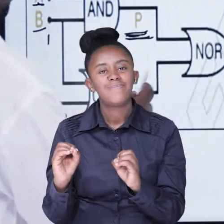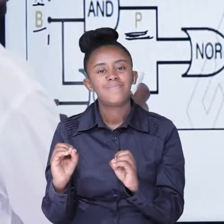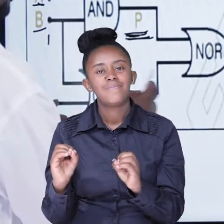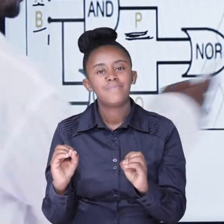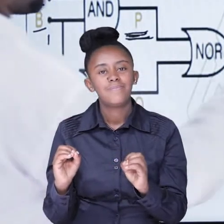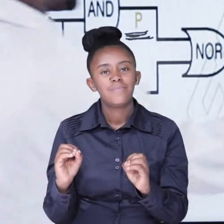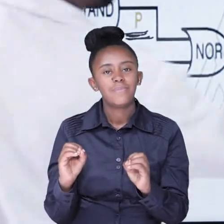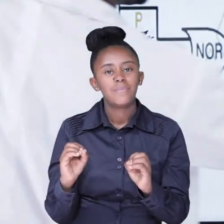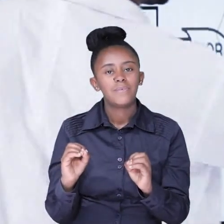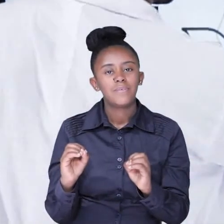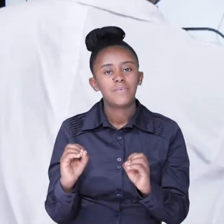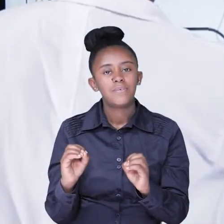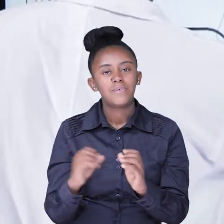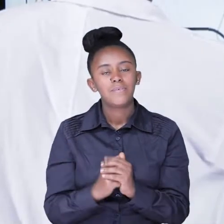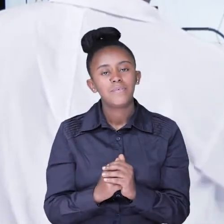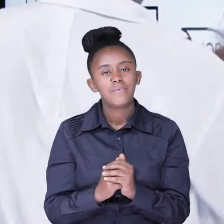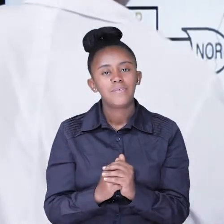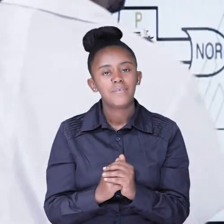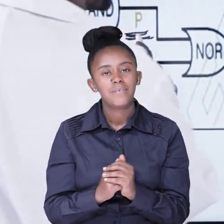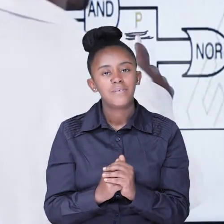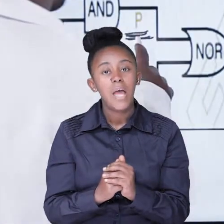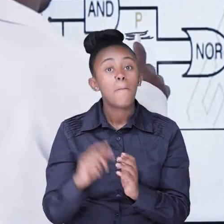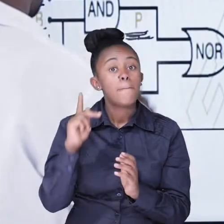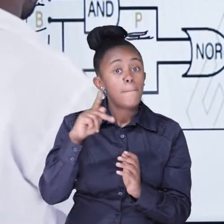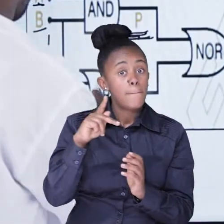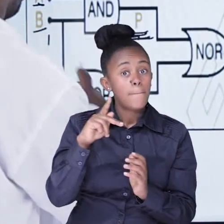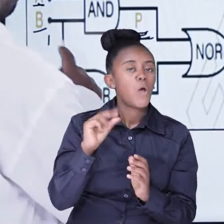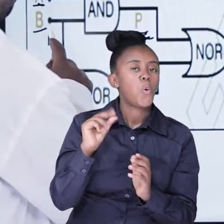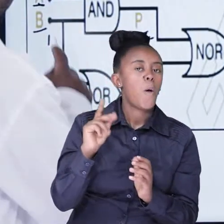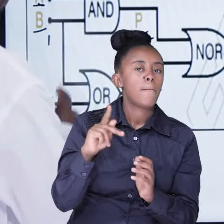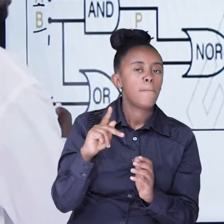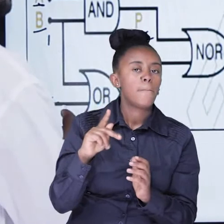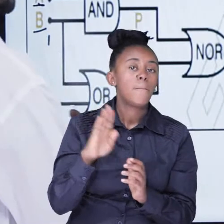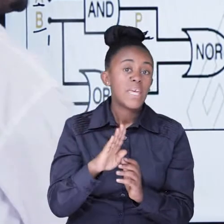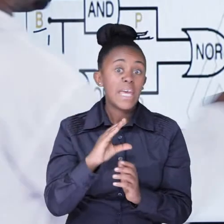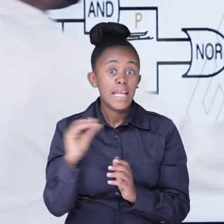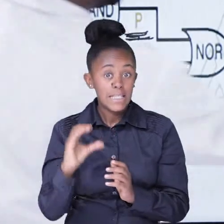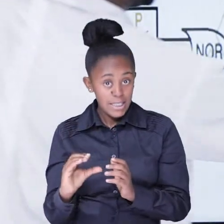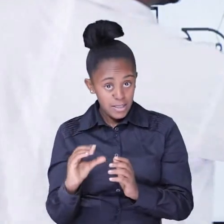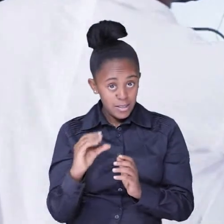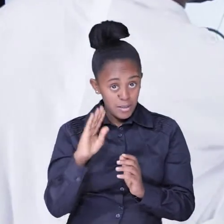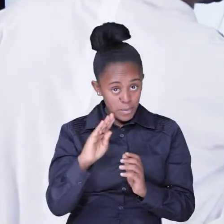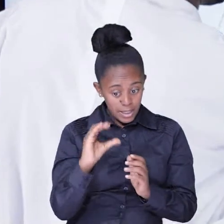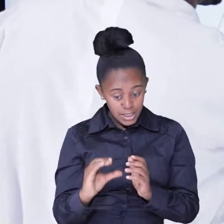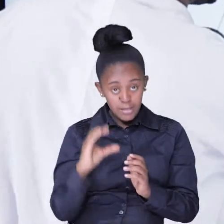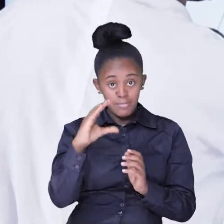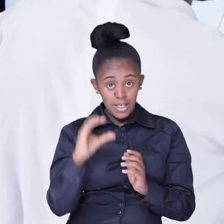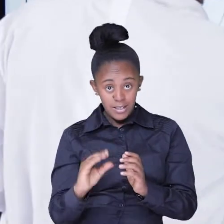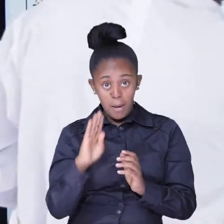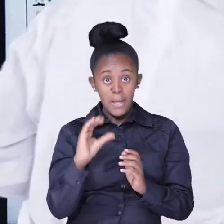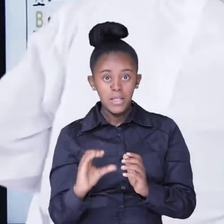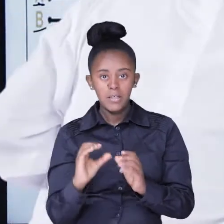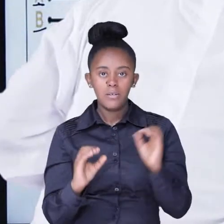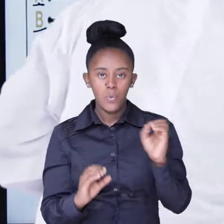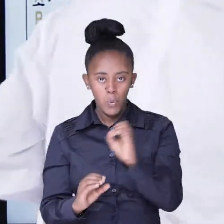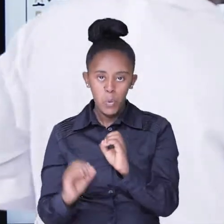Point C. See, we consider B and C. B and C means this one. 0